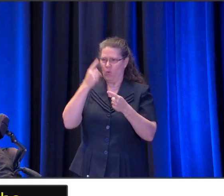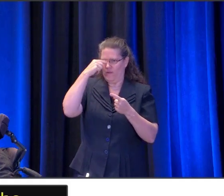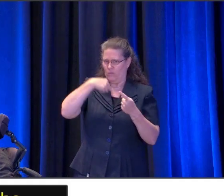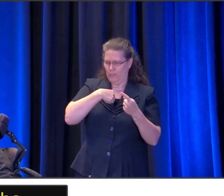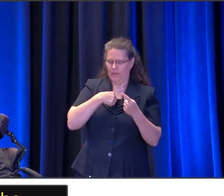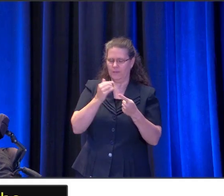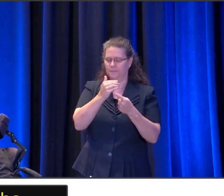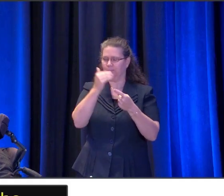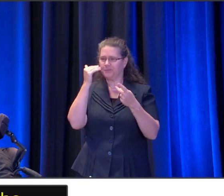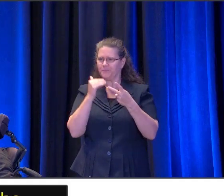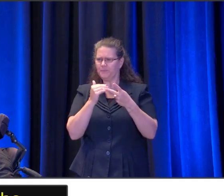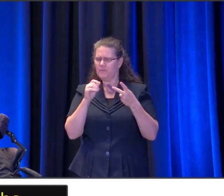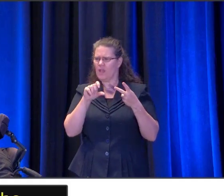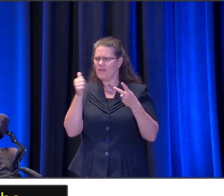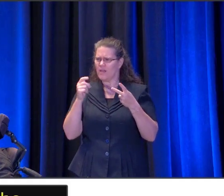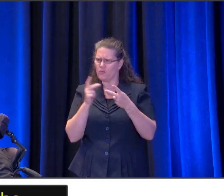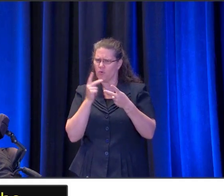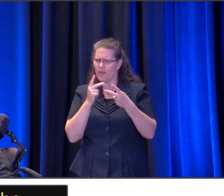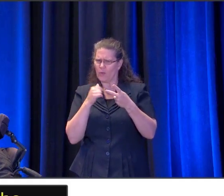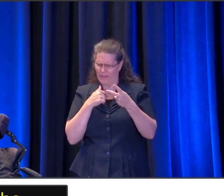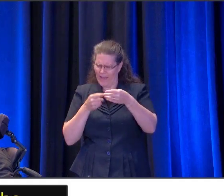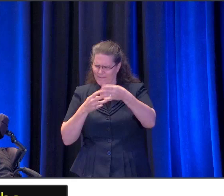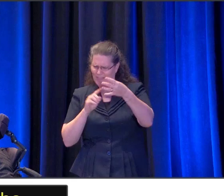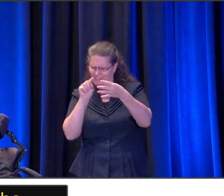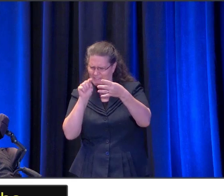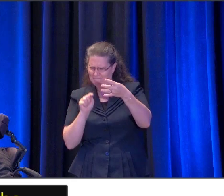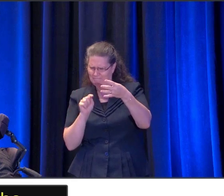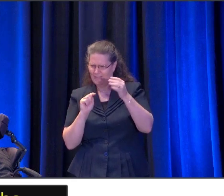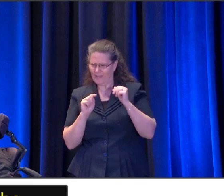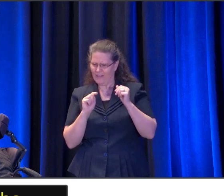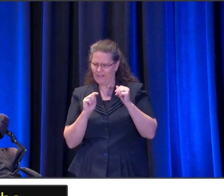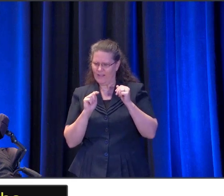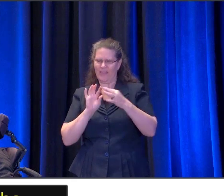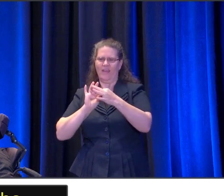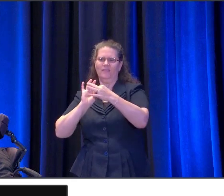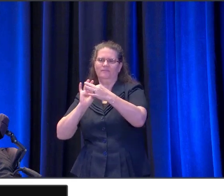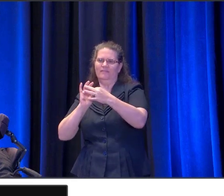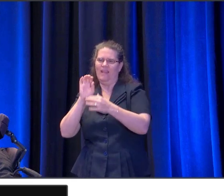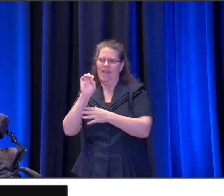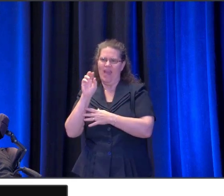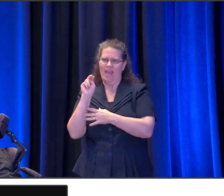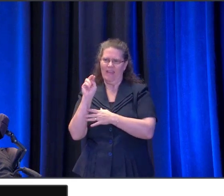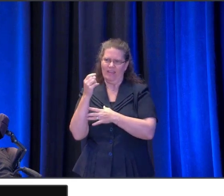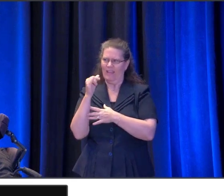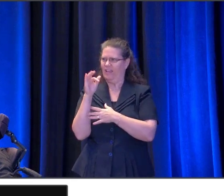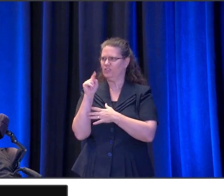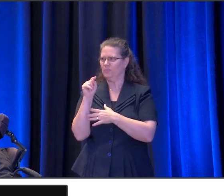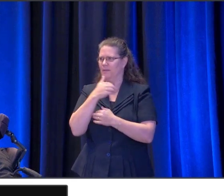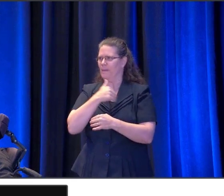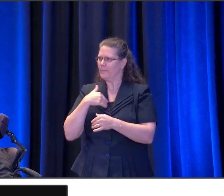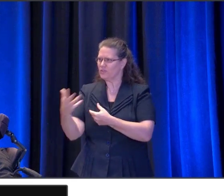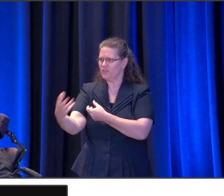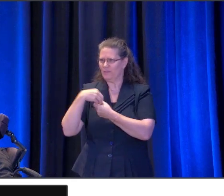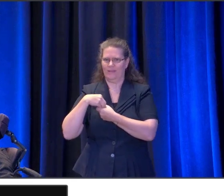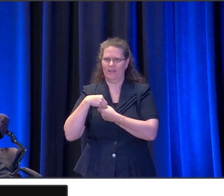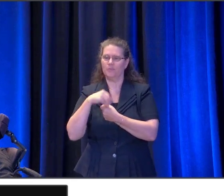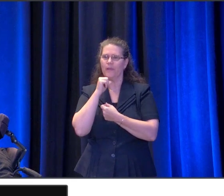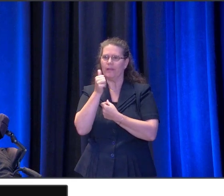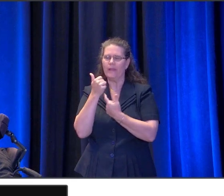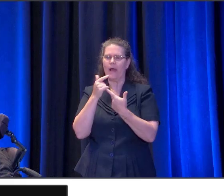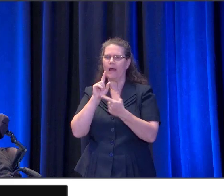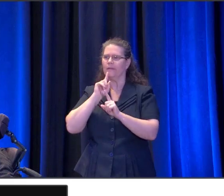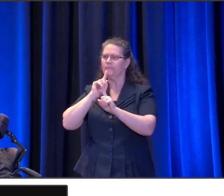area that, if I can get my list to move here, is engagement, membership engagement. It's not a